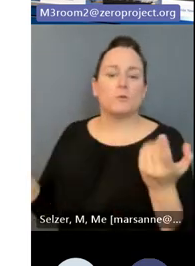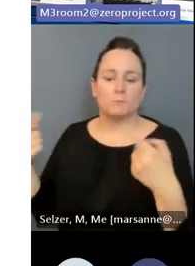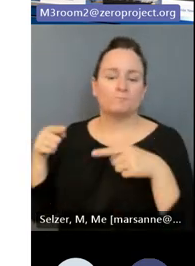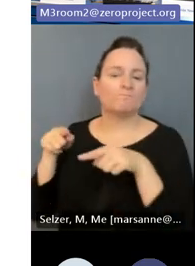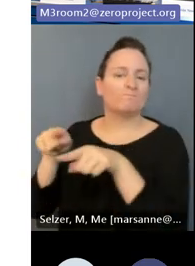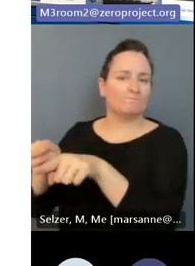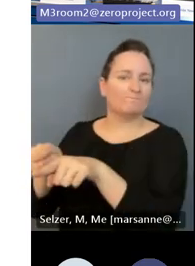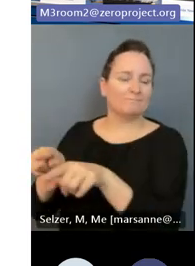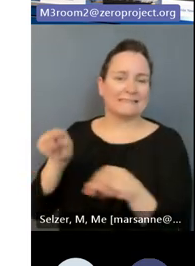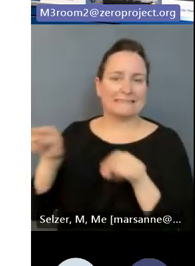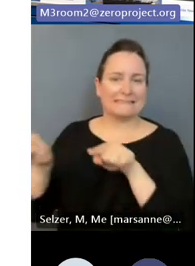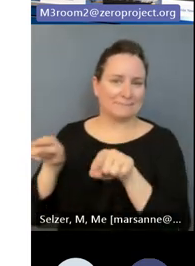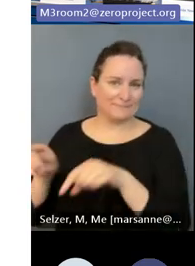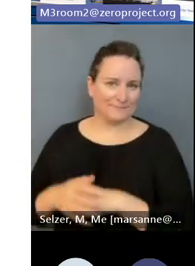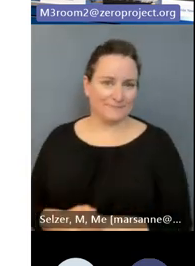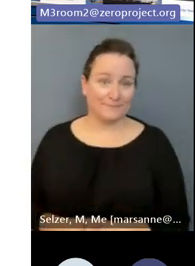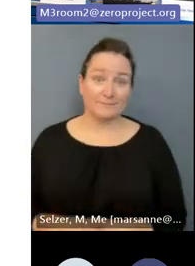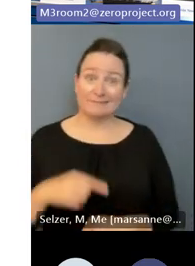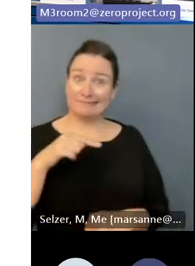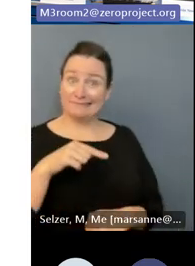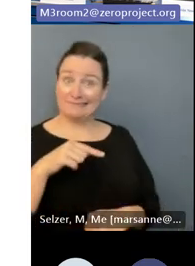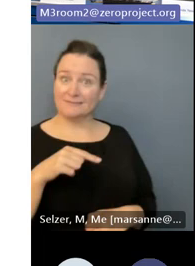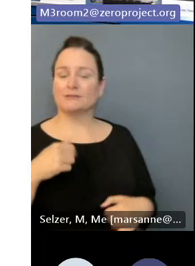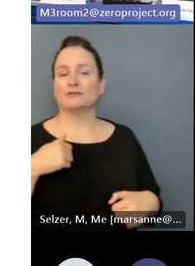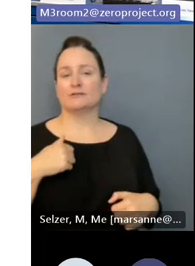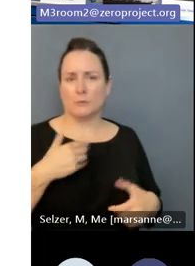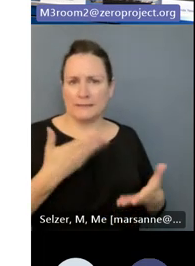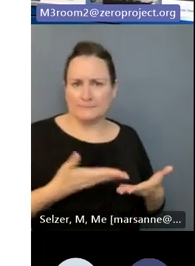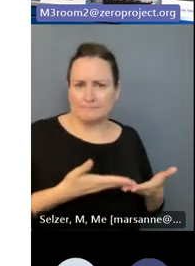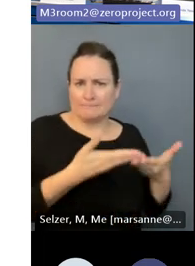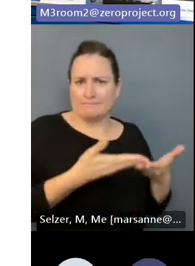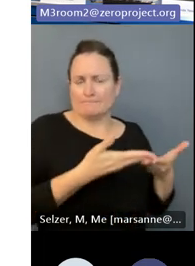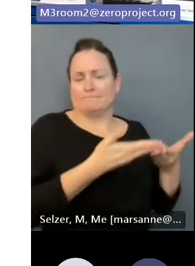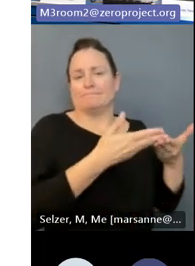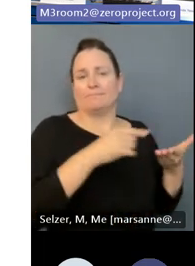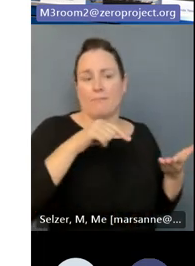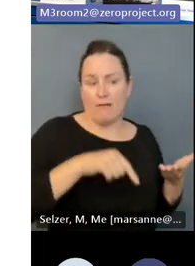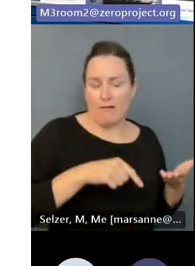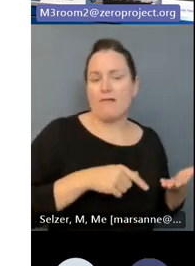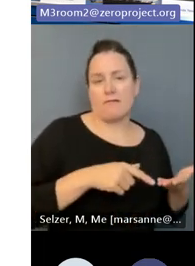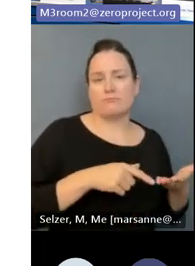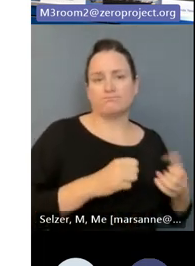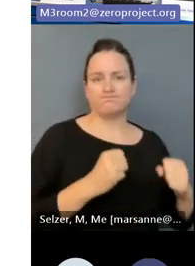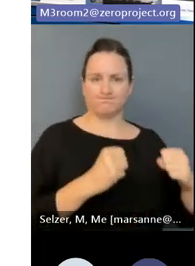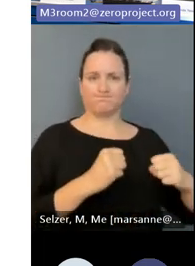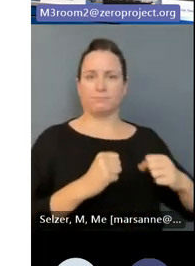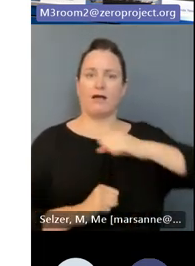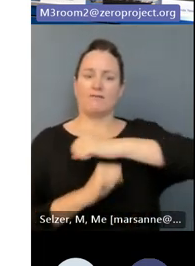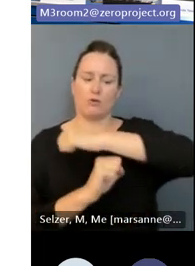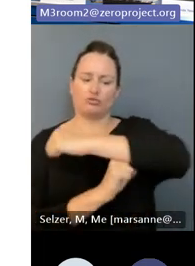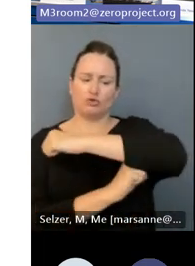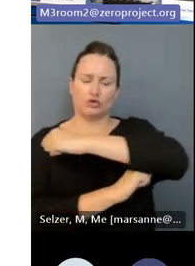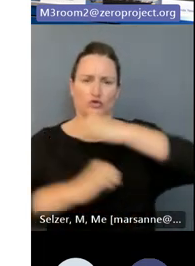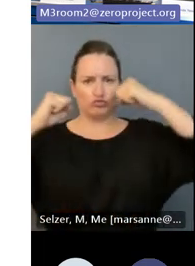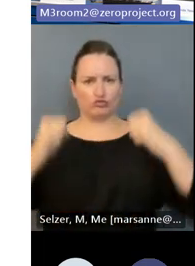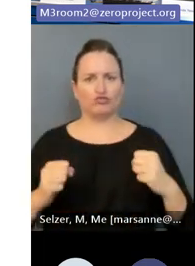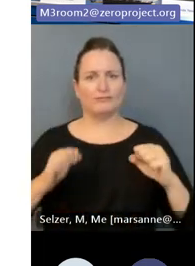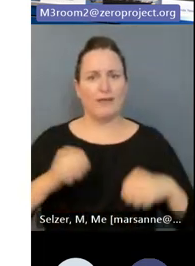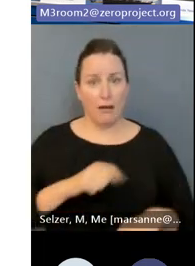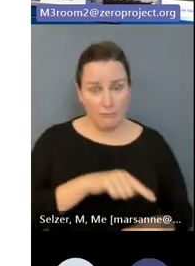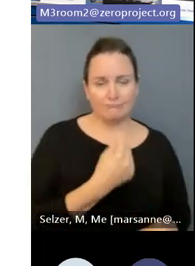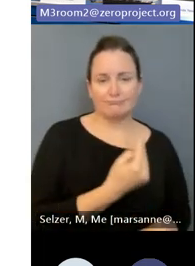is crucial to help develop a more solid foundation. Second problem is transitioning into